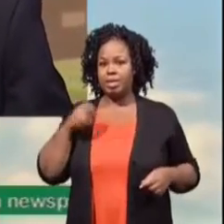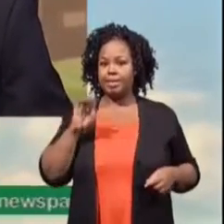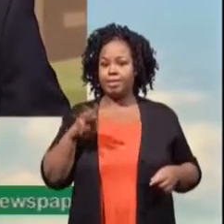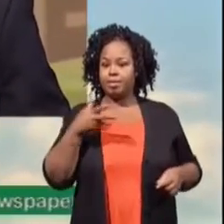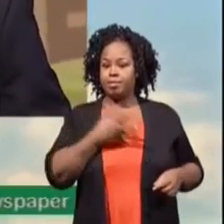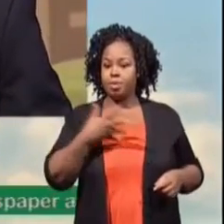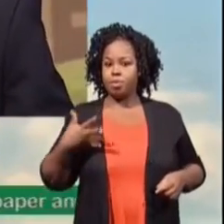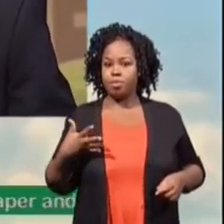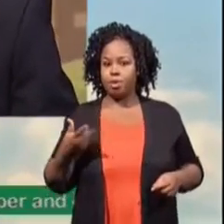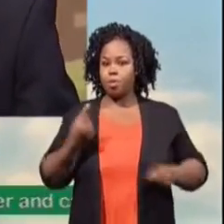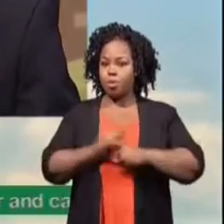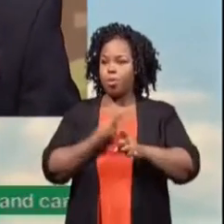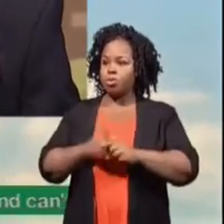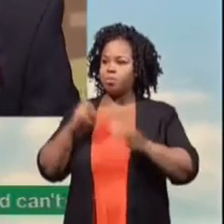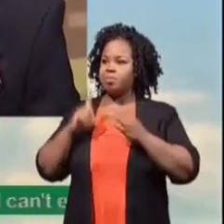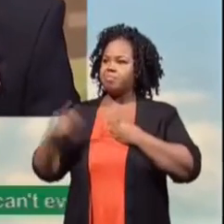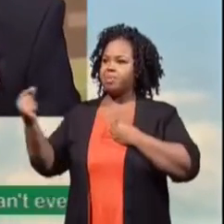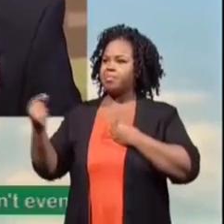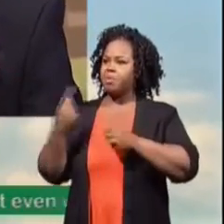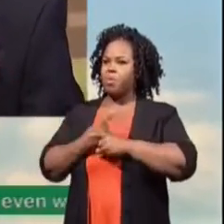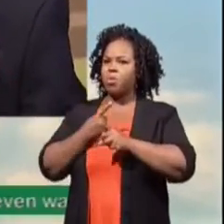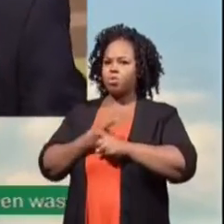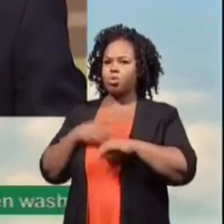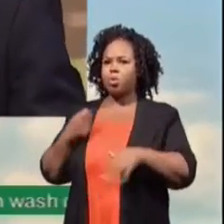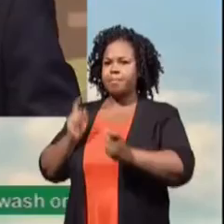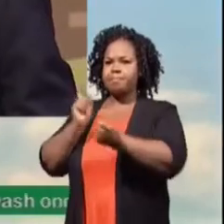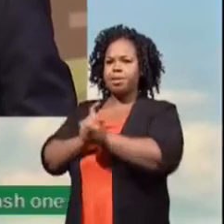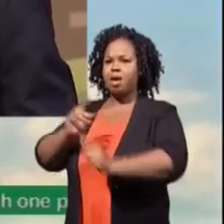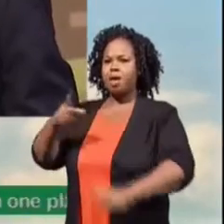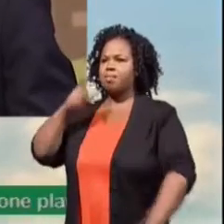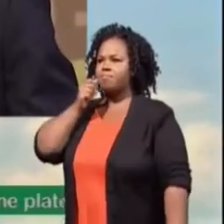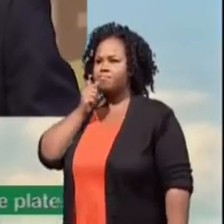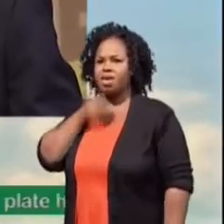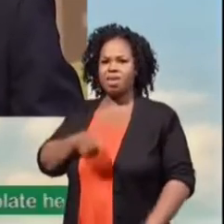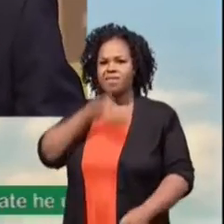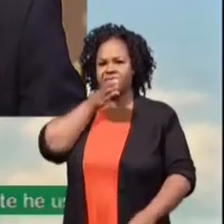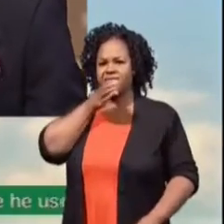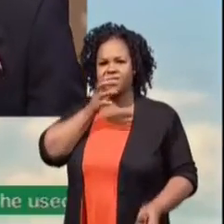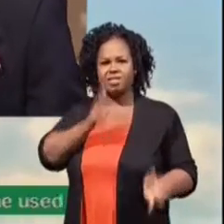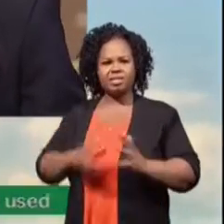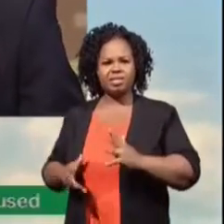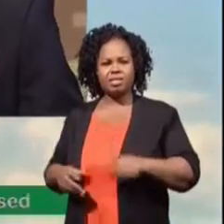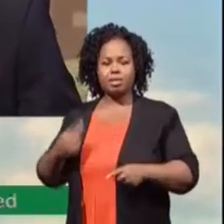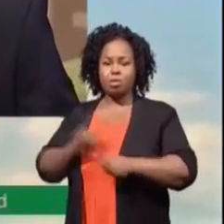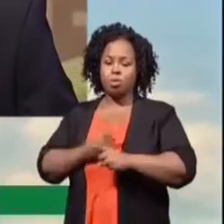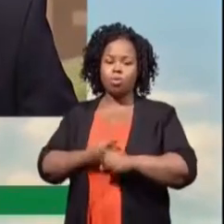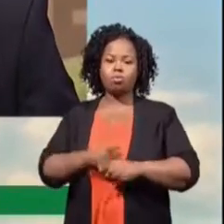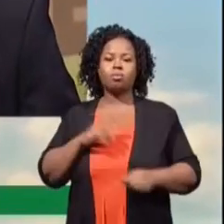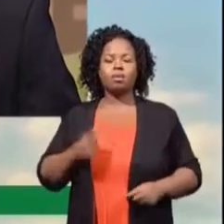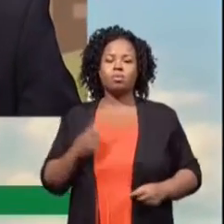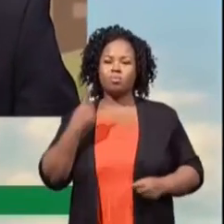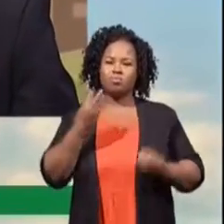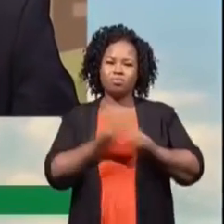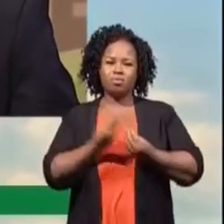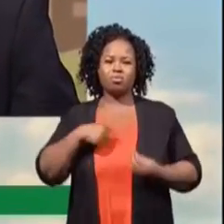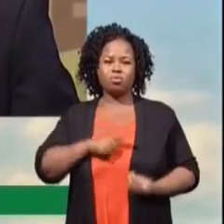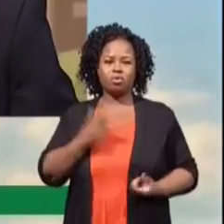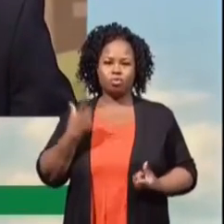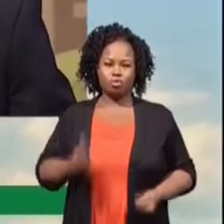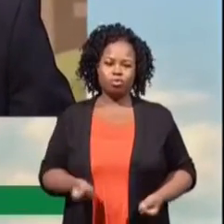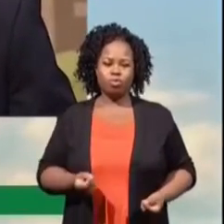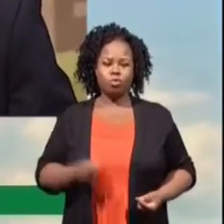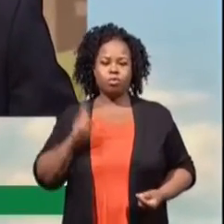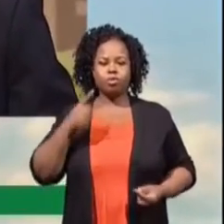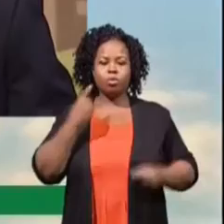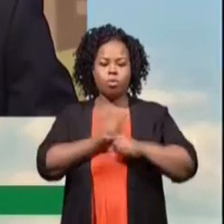utshaba uri ha o tsama ya o le mme o lo go ba di tawu o lo go ba phofolo tse hla ba ntate ke na o tla tshwara molamo o tla etsa empa ntho tsa